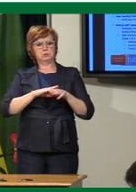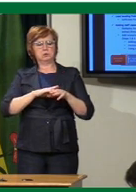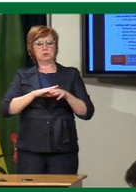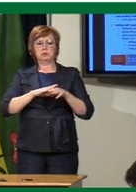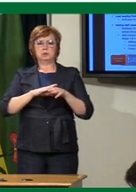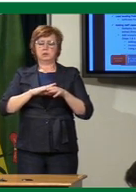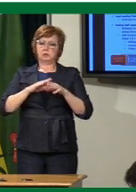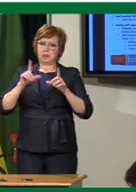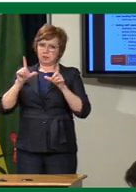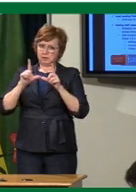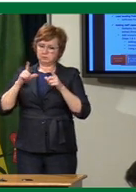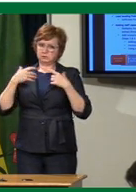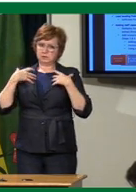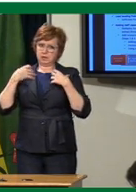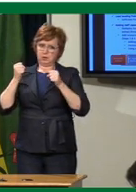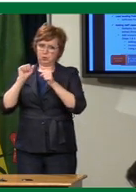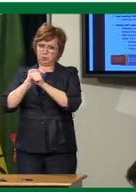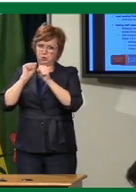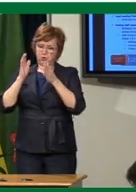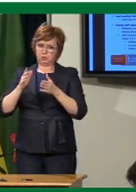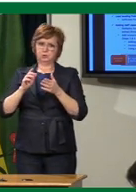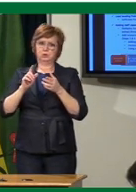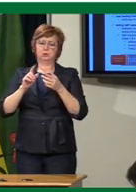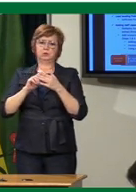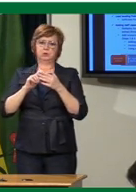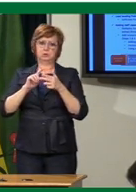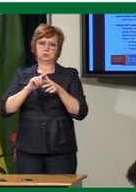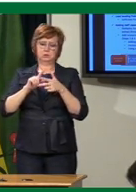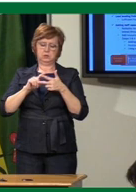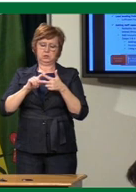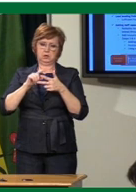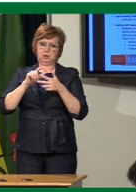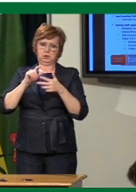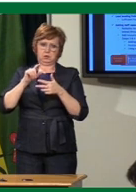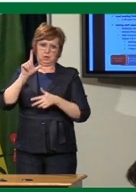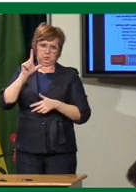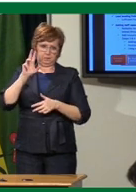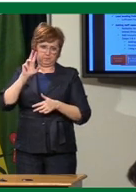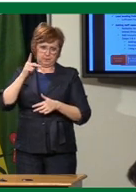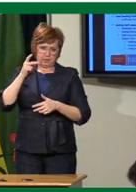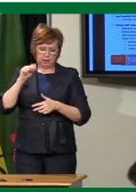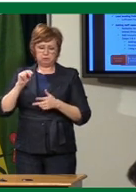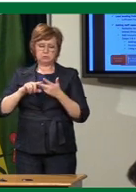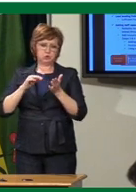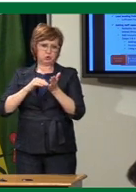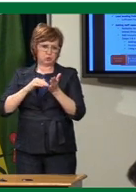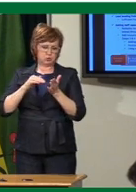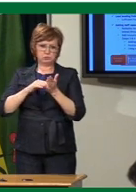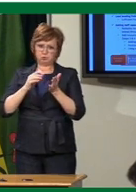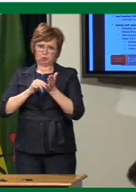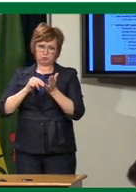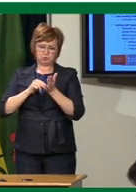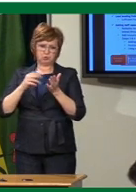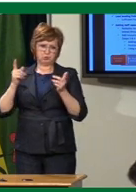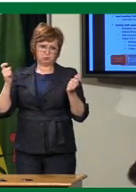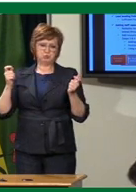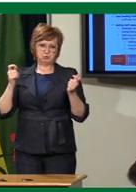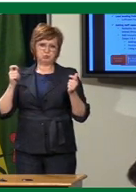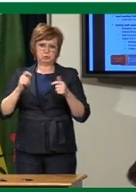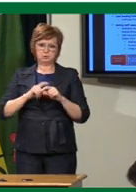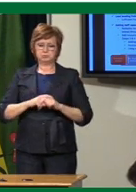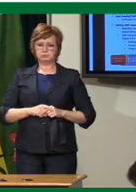licensed healthcare worker in order to advise a person of the positive result and provide direction to them in terms of isolation and